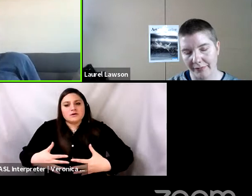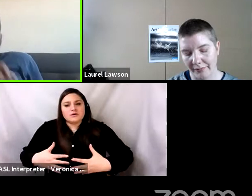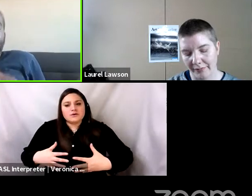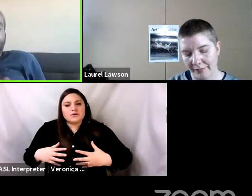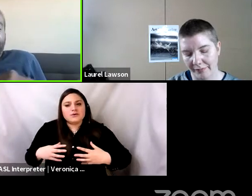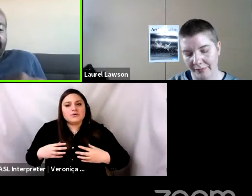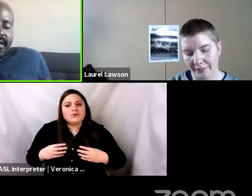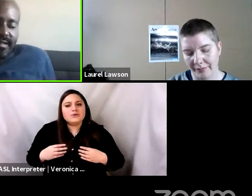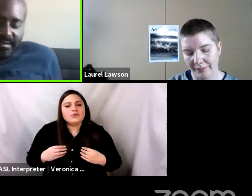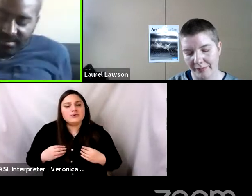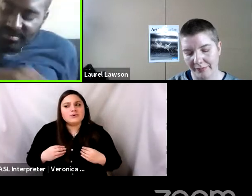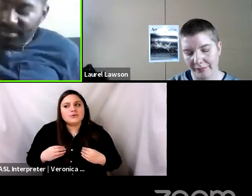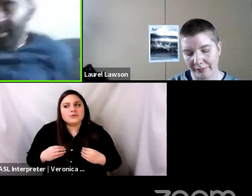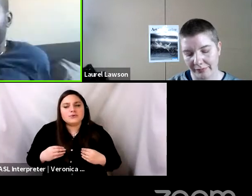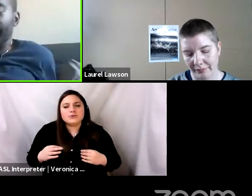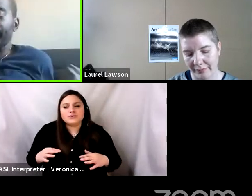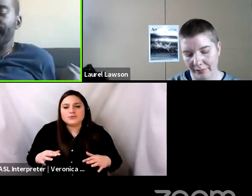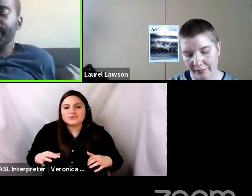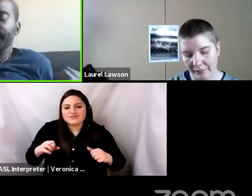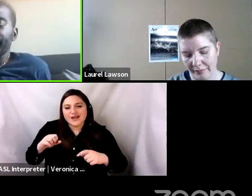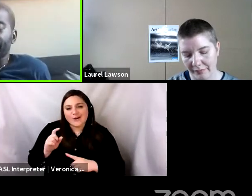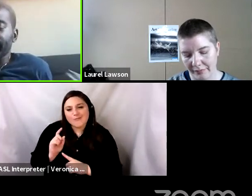I did a